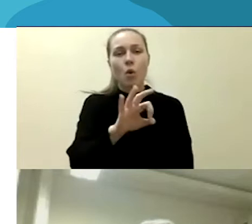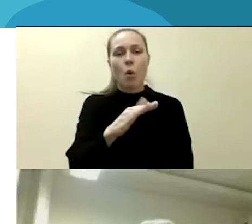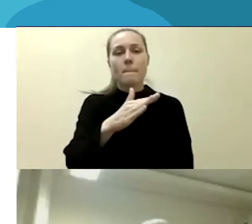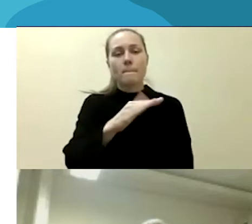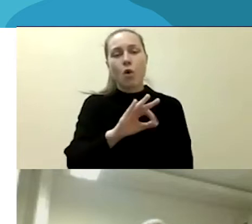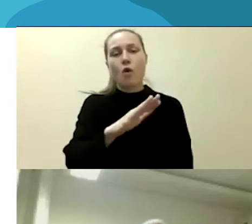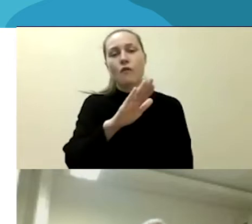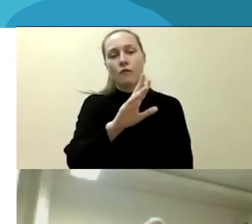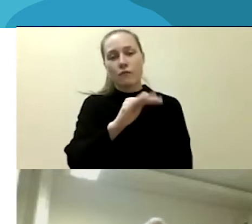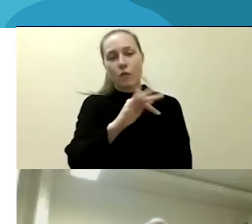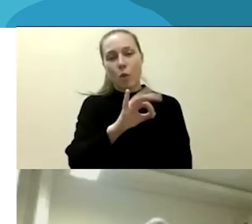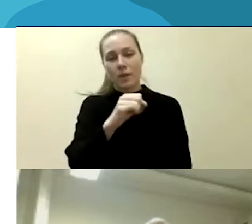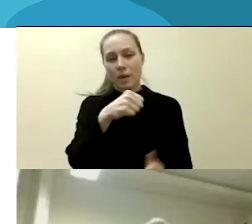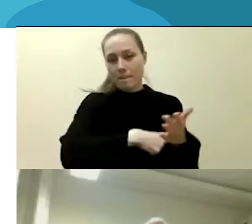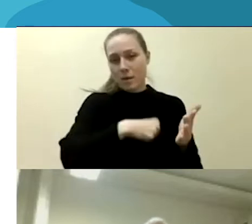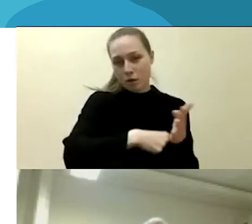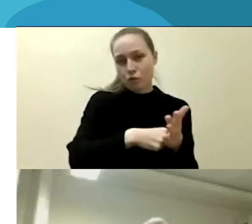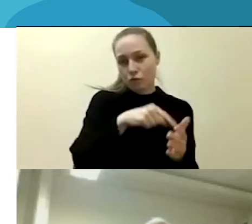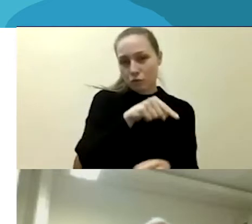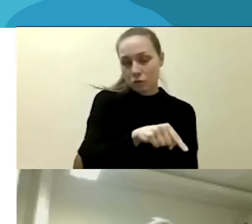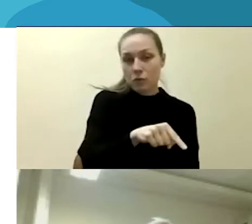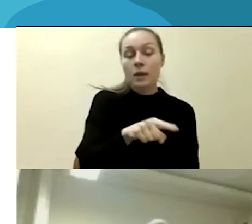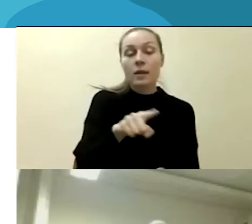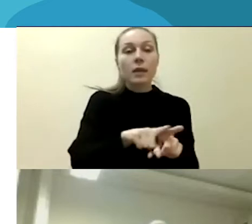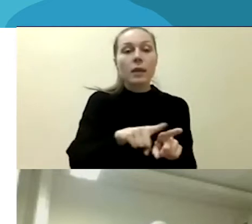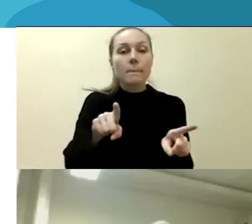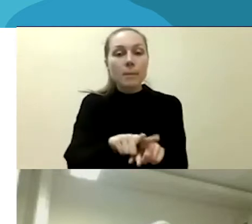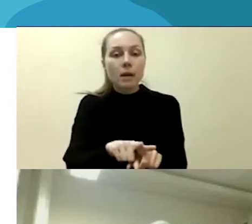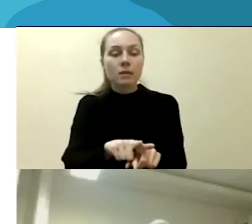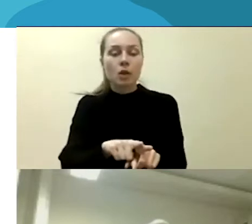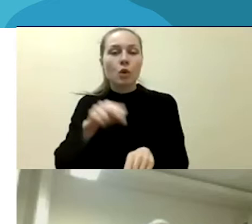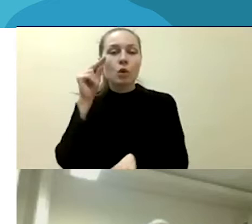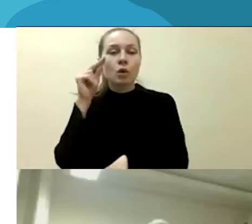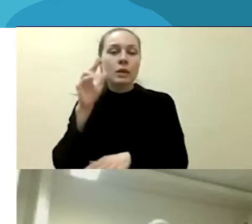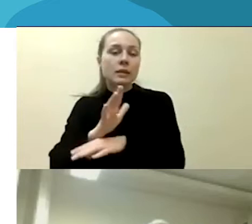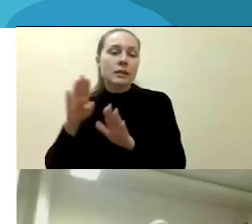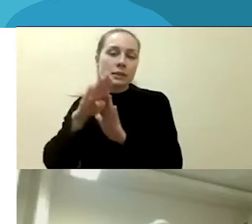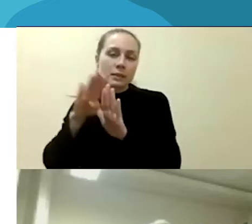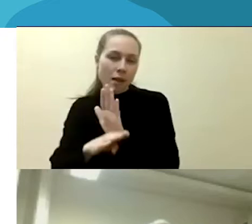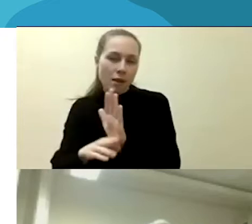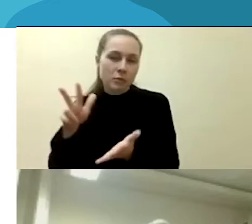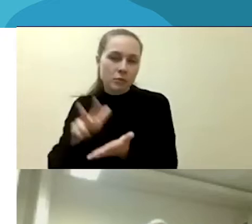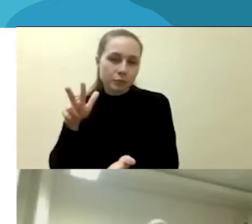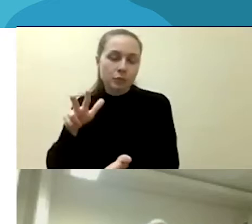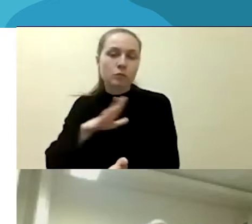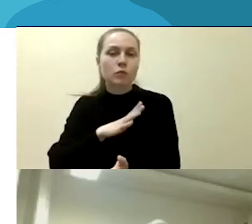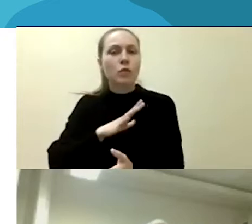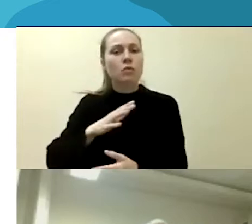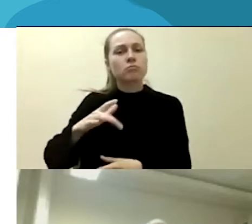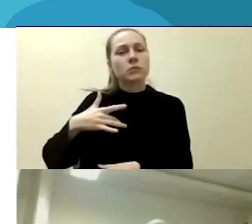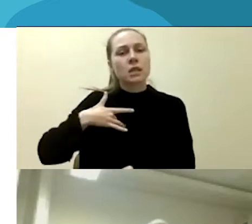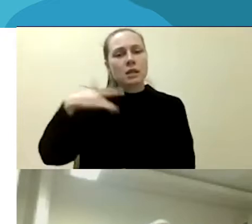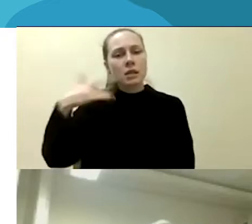this punishment, aggravating circumstances for hate crimes. Dedicated